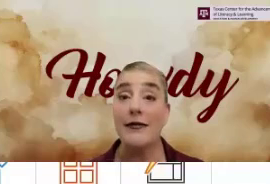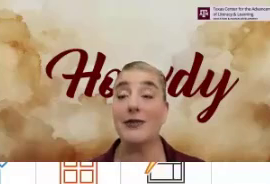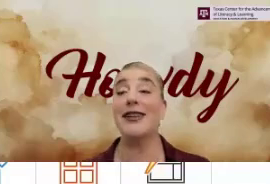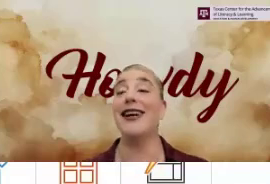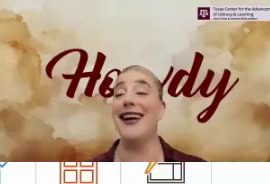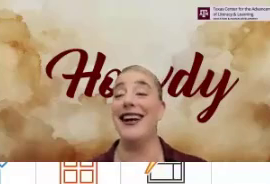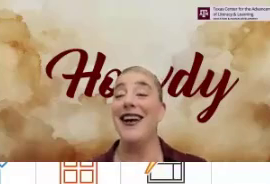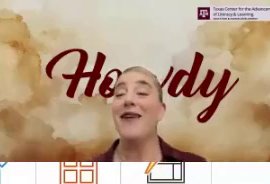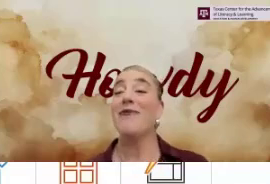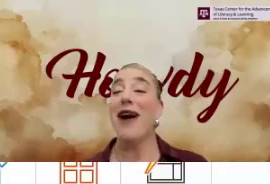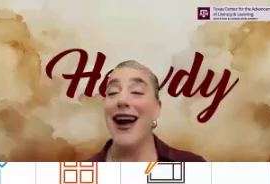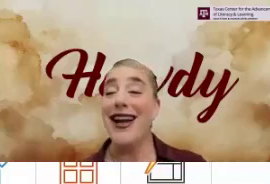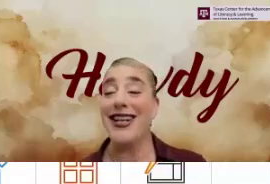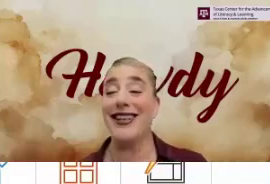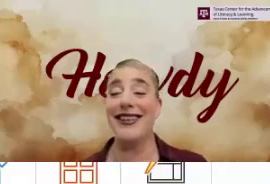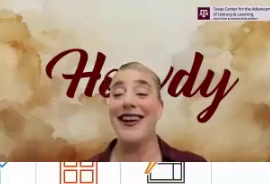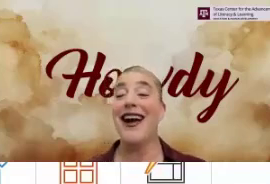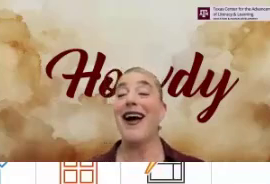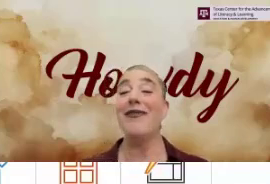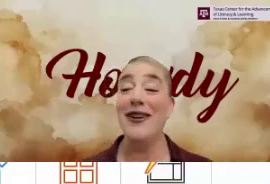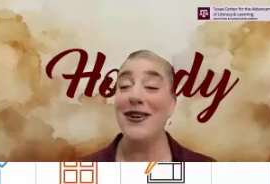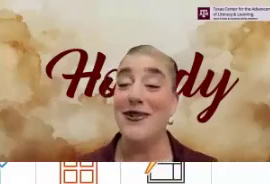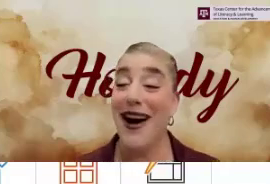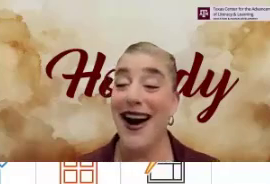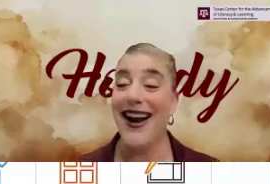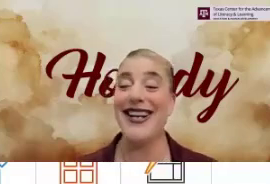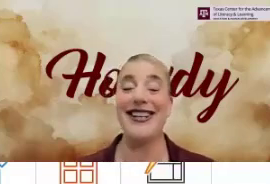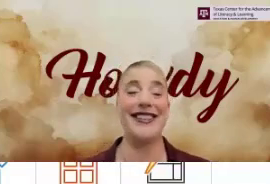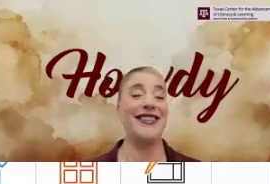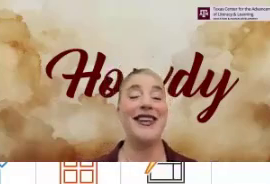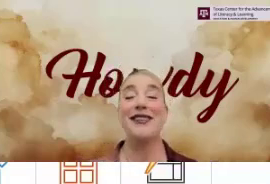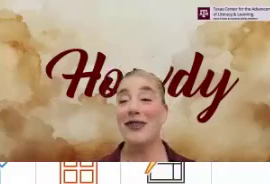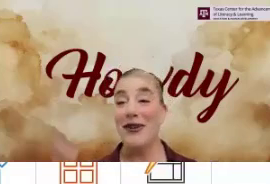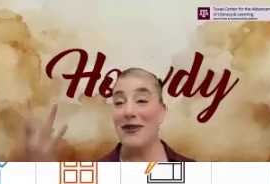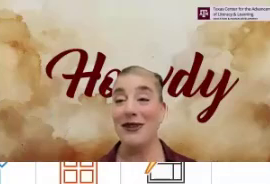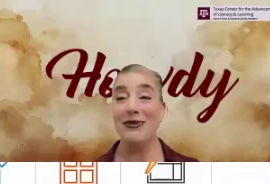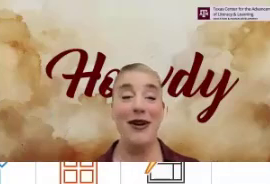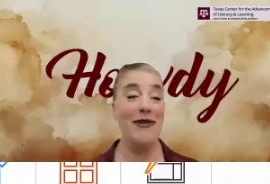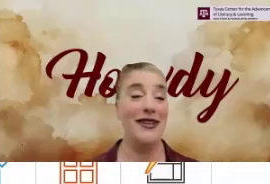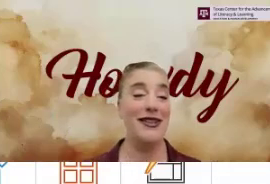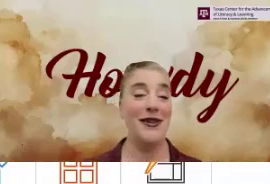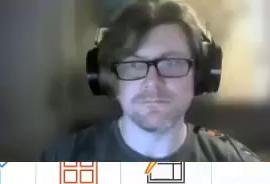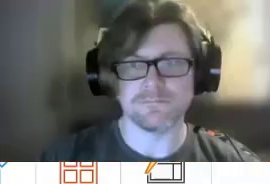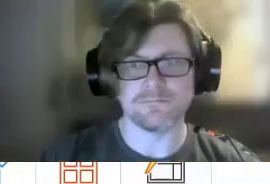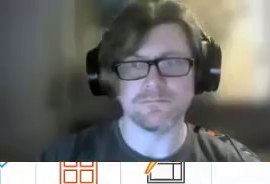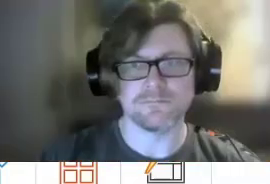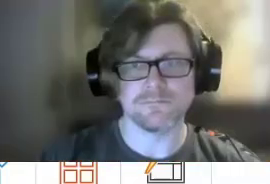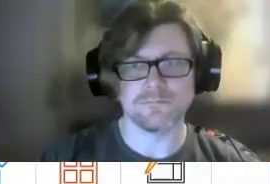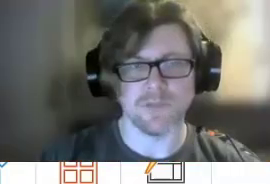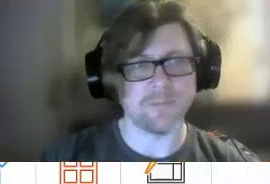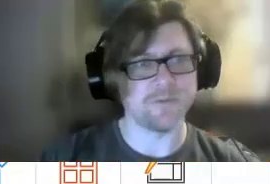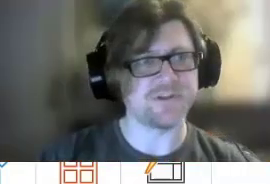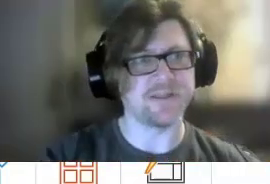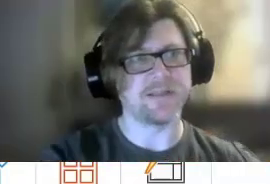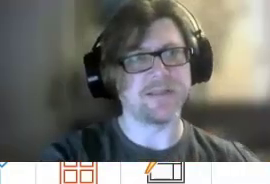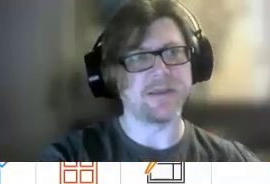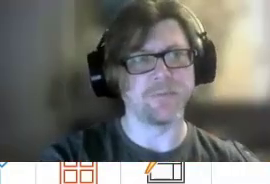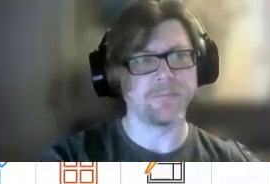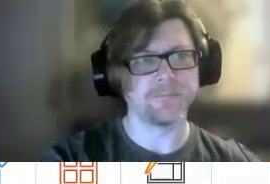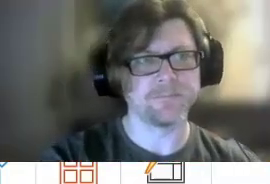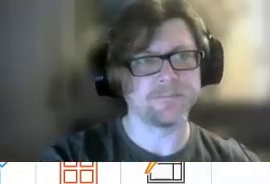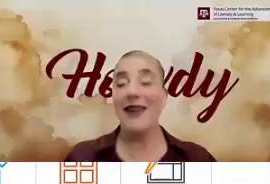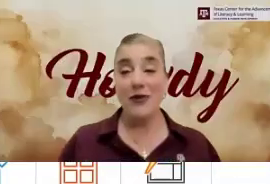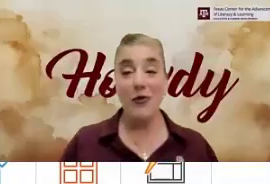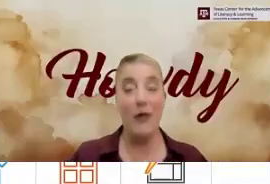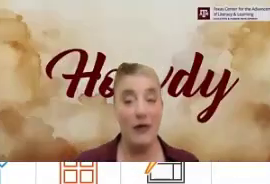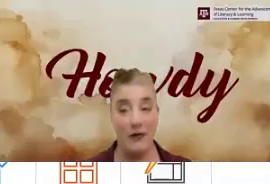why? Why? I want to know why. So that's why I wanted to tell you. Okay, so I appreciate that. Thank